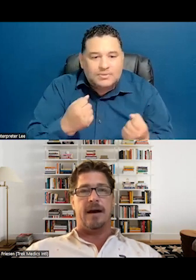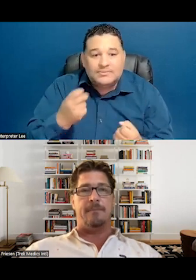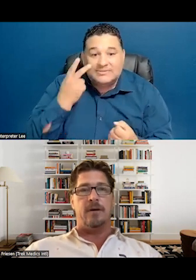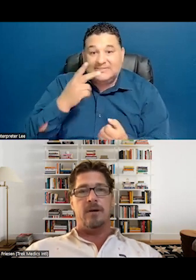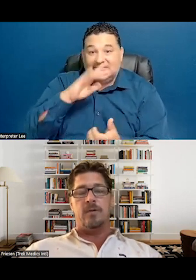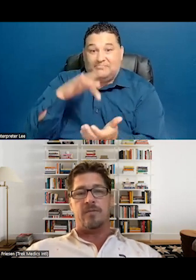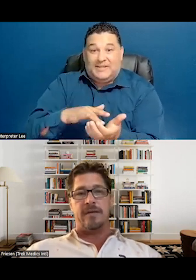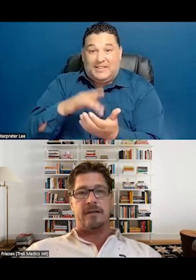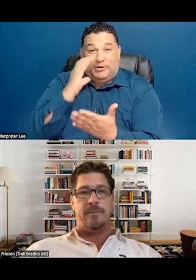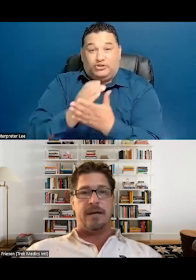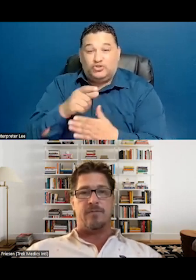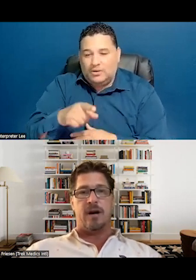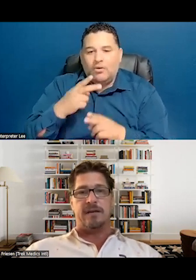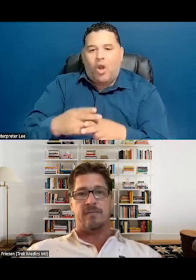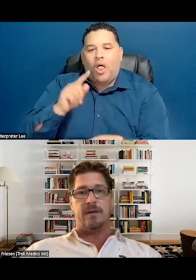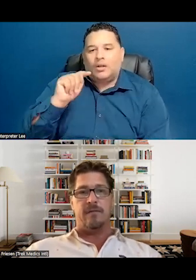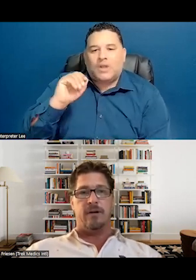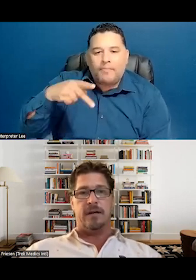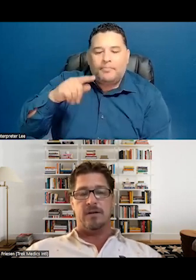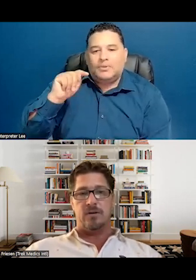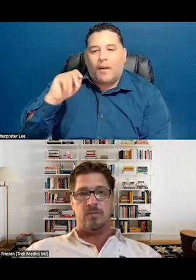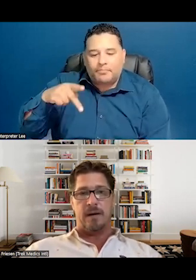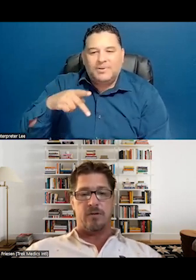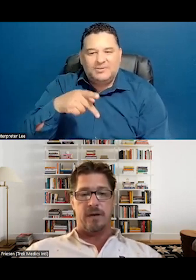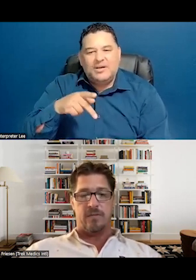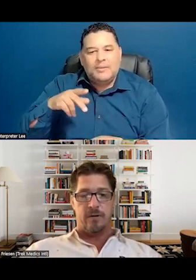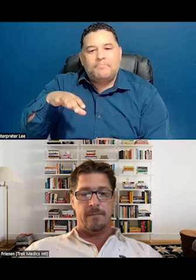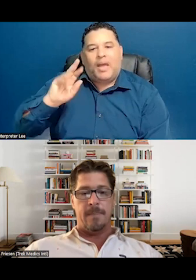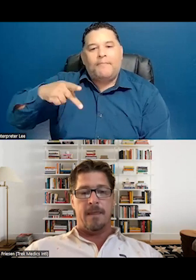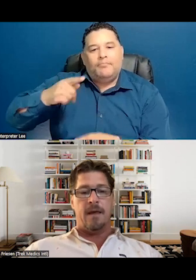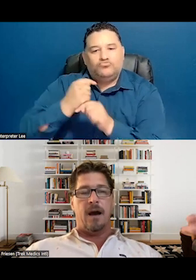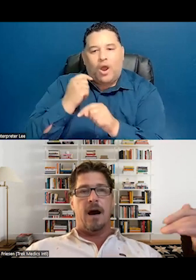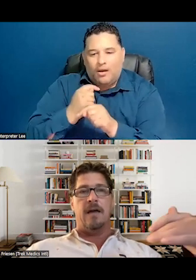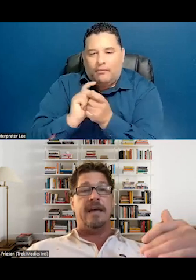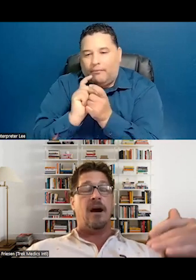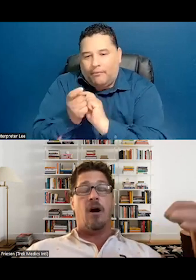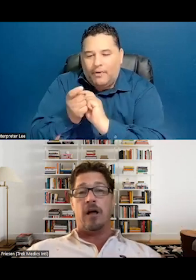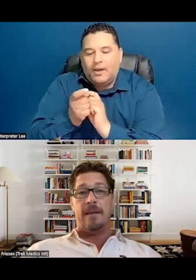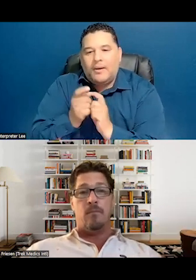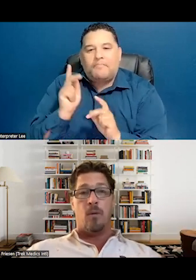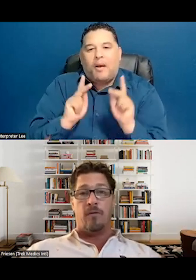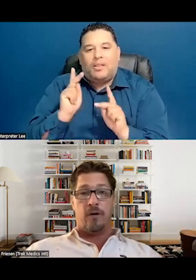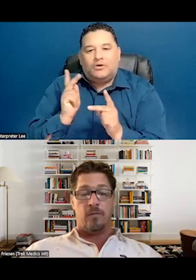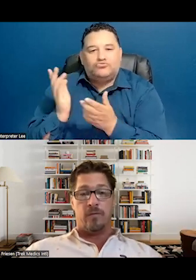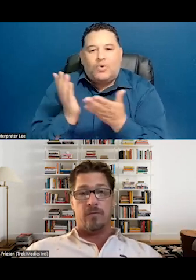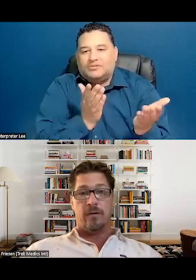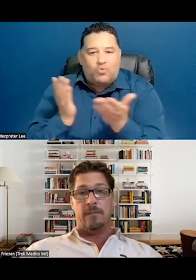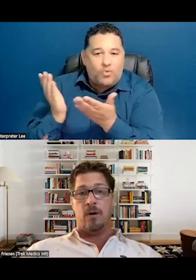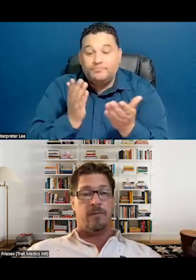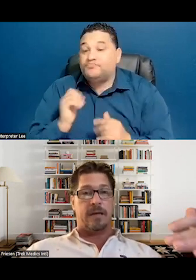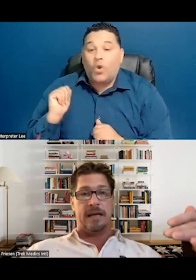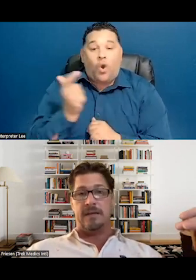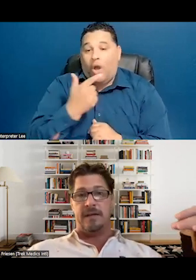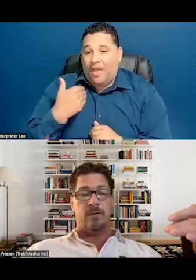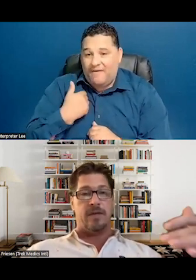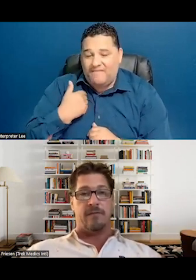a top, which is basically a pickup truck that's been converted into public transport. They all had mobile phones, and